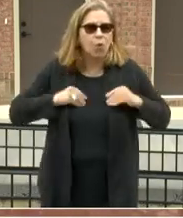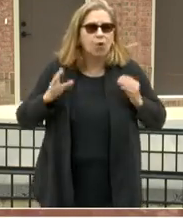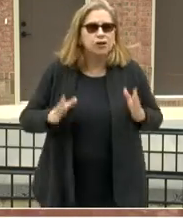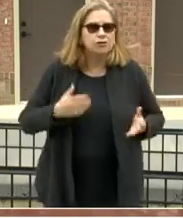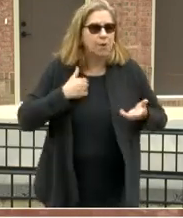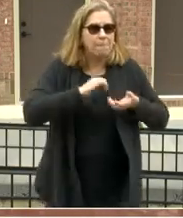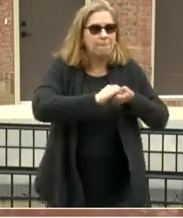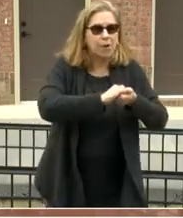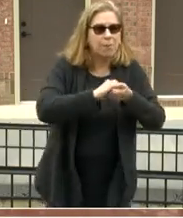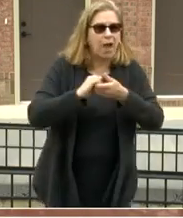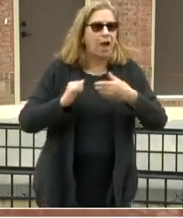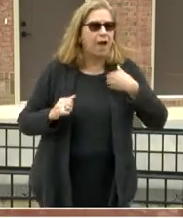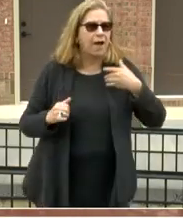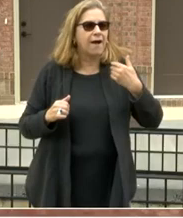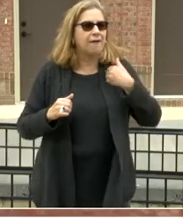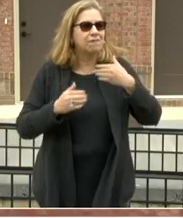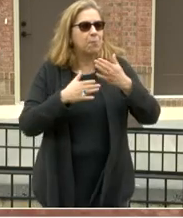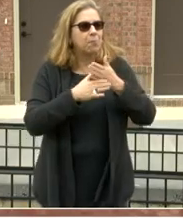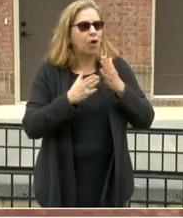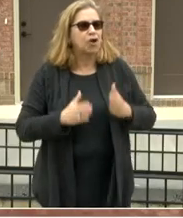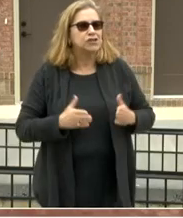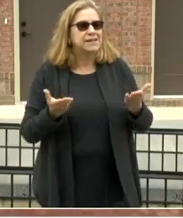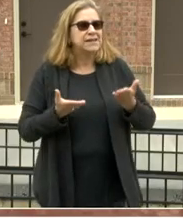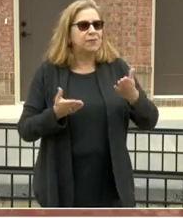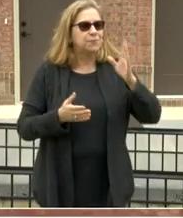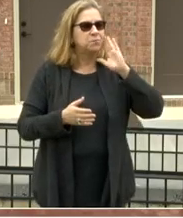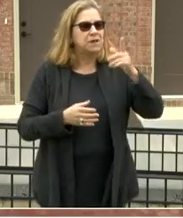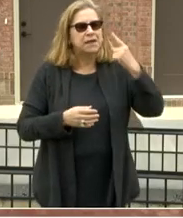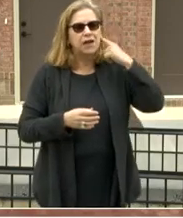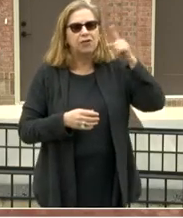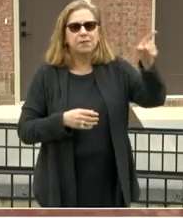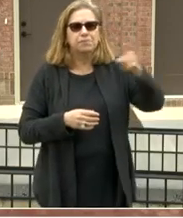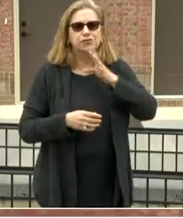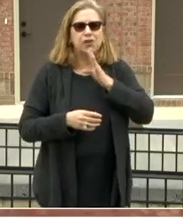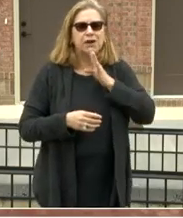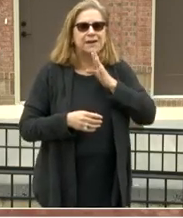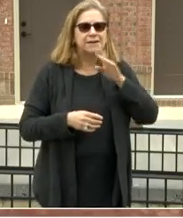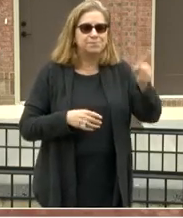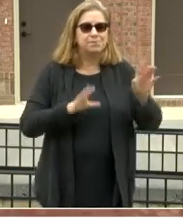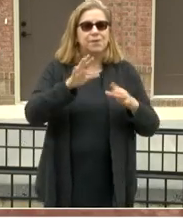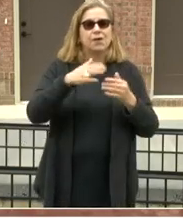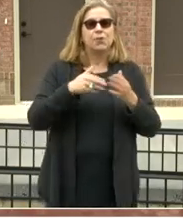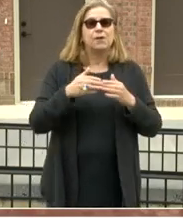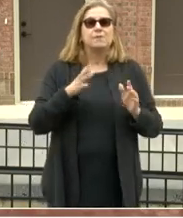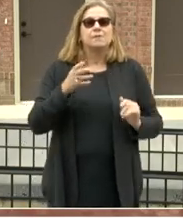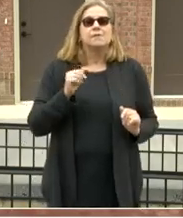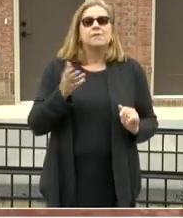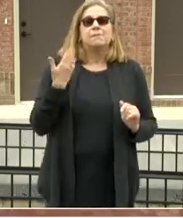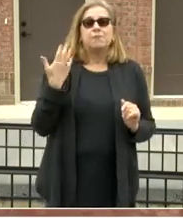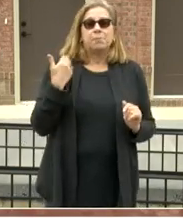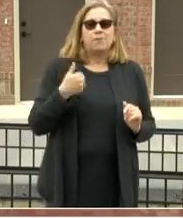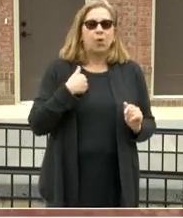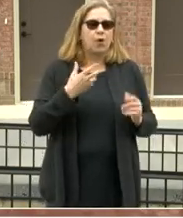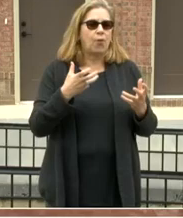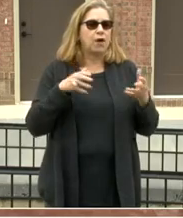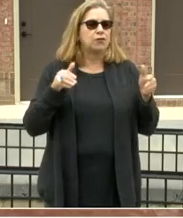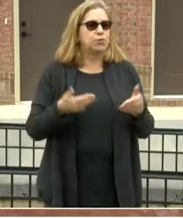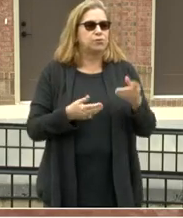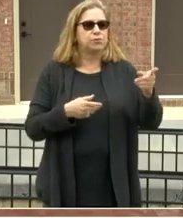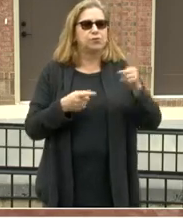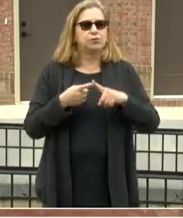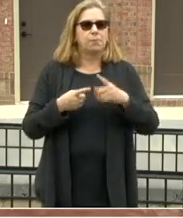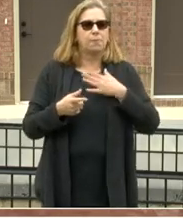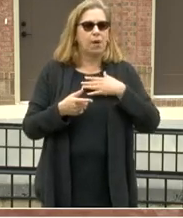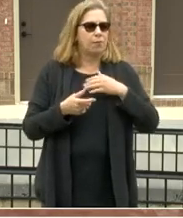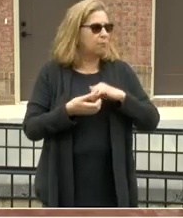from some of them in just a minute. But before you do, I want to introduce you to a partner in this